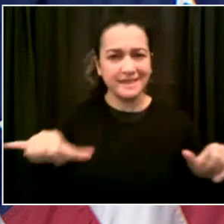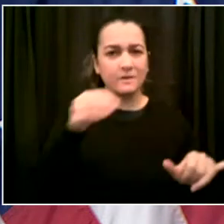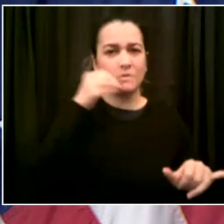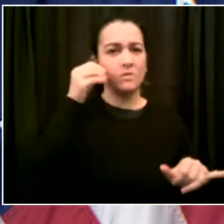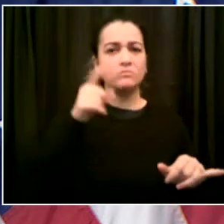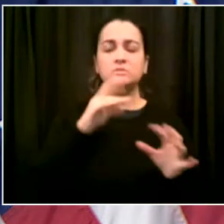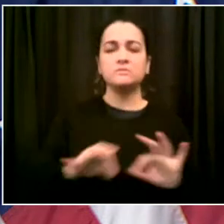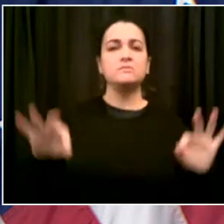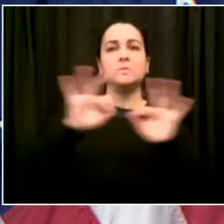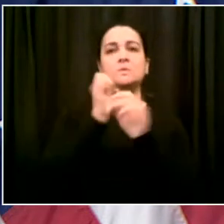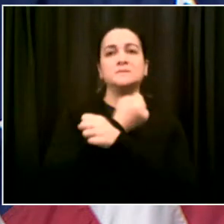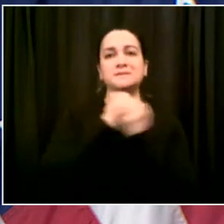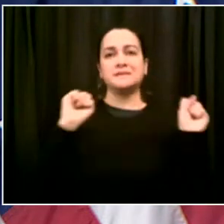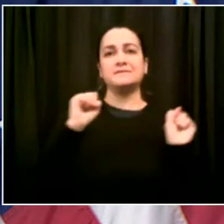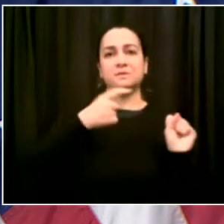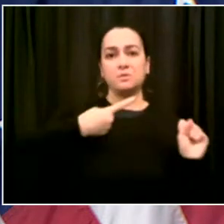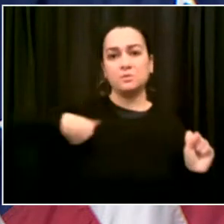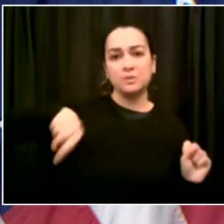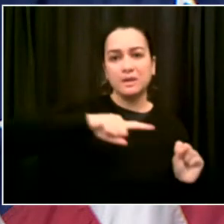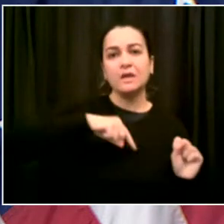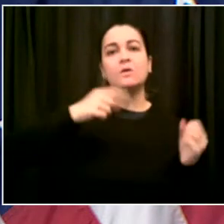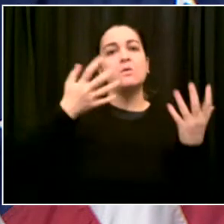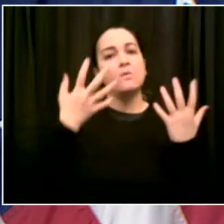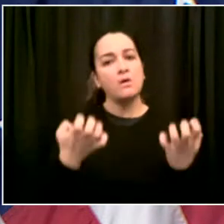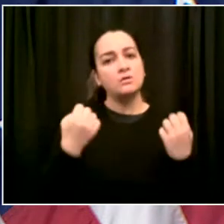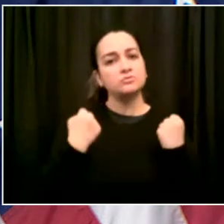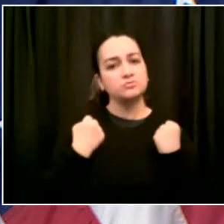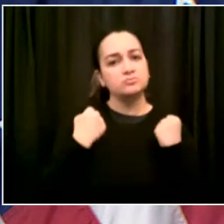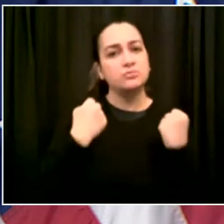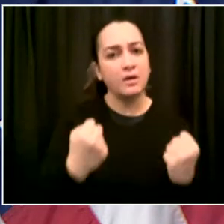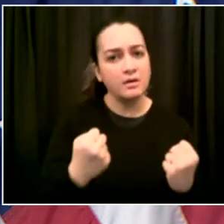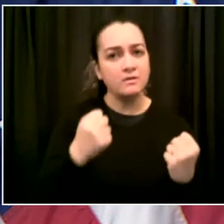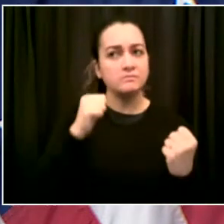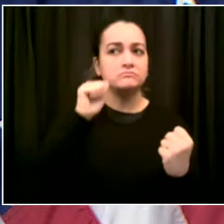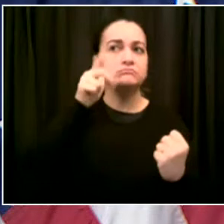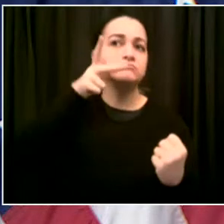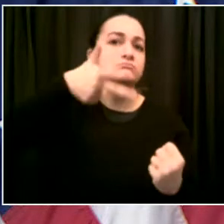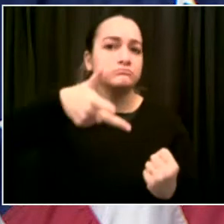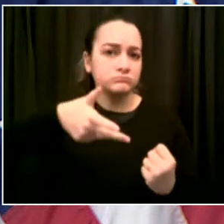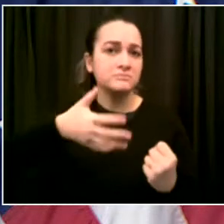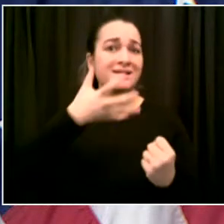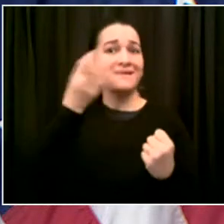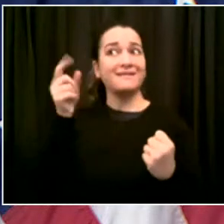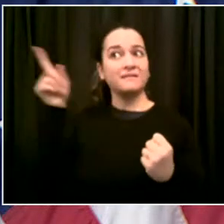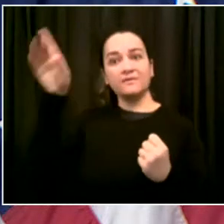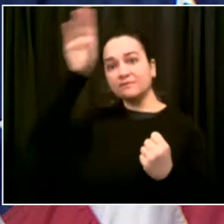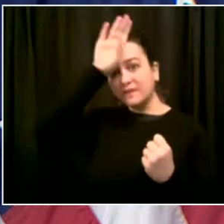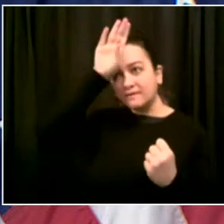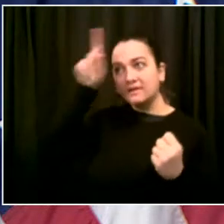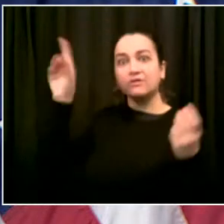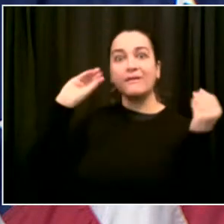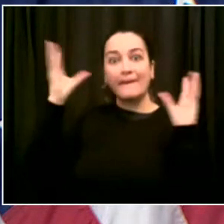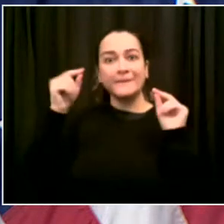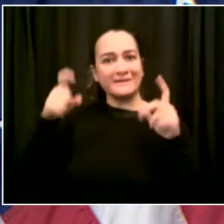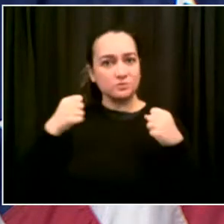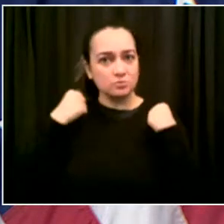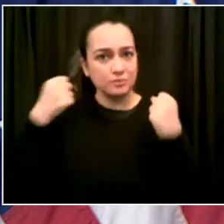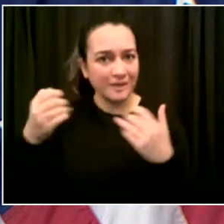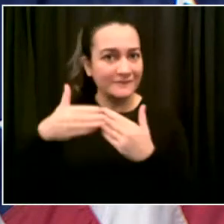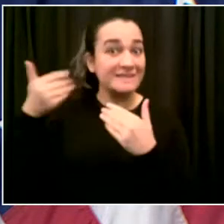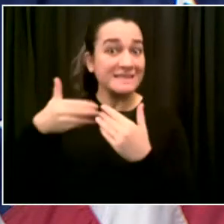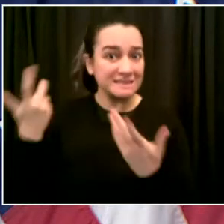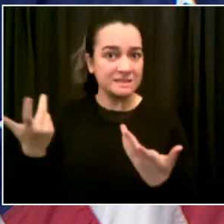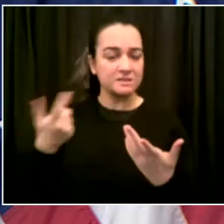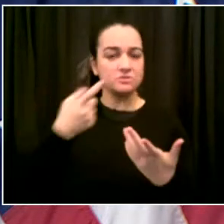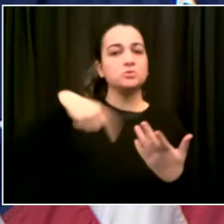blacktop. In a storm like this, it'll be quite some time before everyone can see blacktop on their street. But make no mistake, we are out